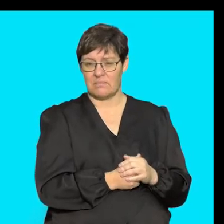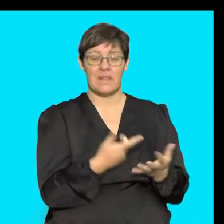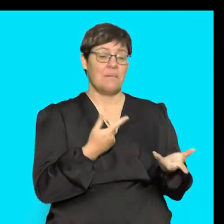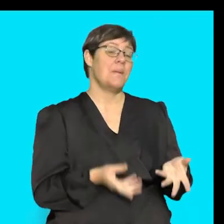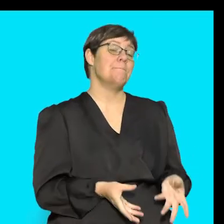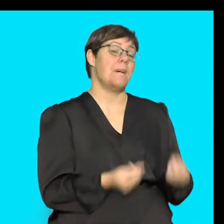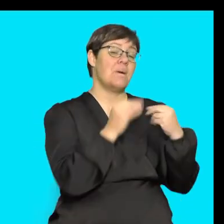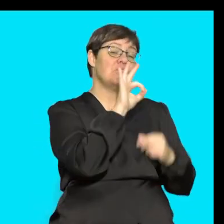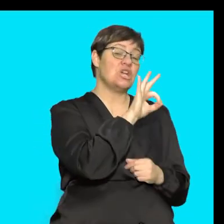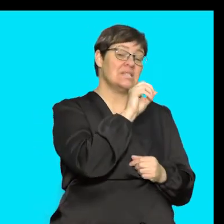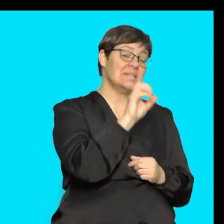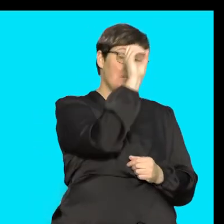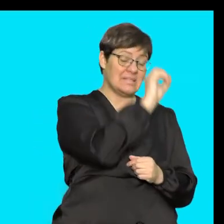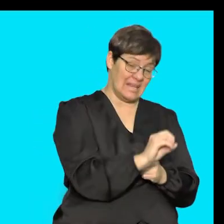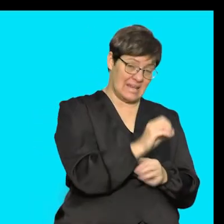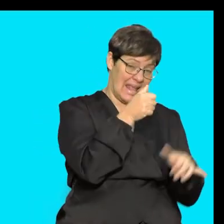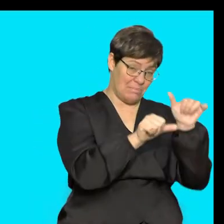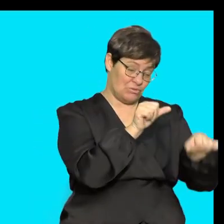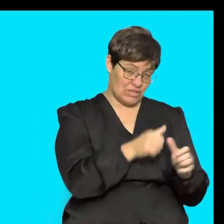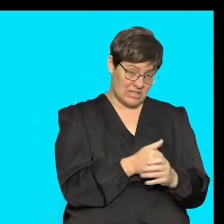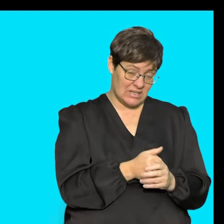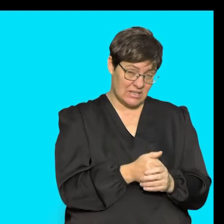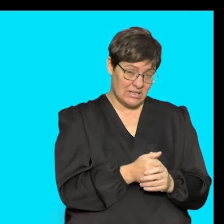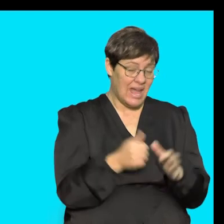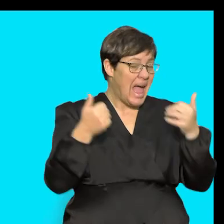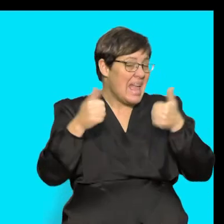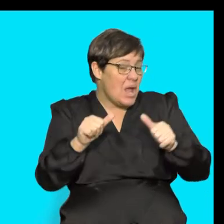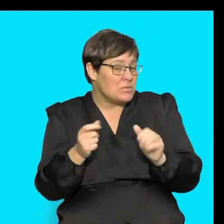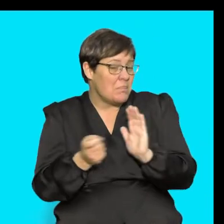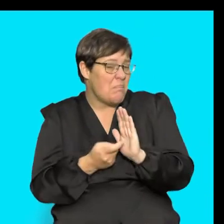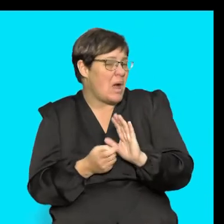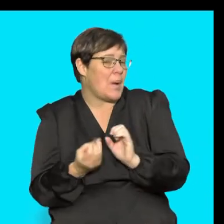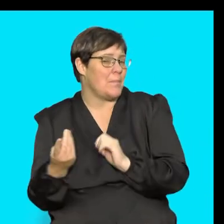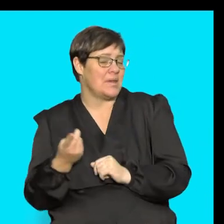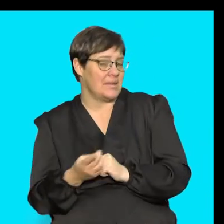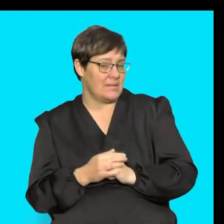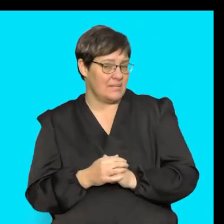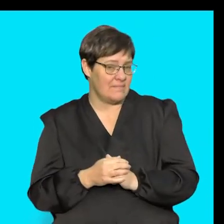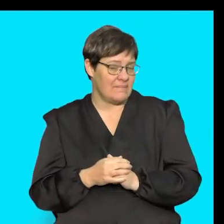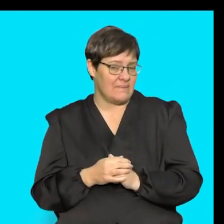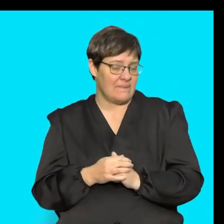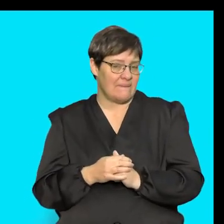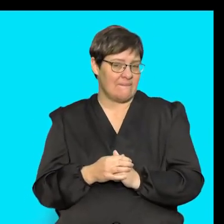If I get 30% for chemistry, what is my accounting mark?